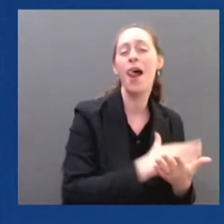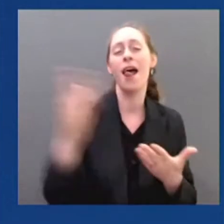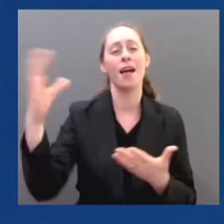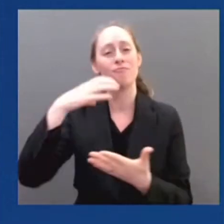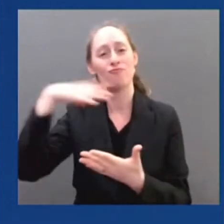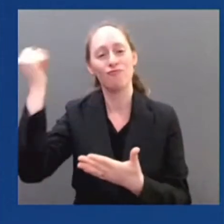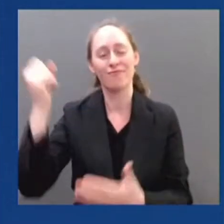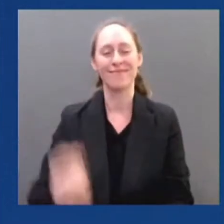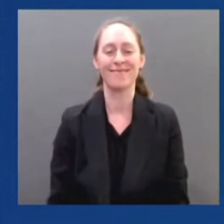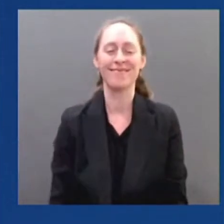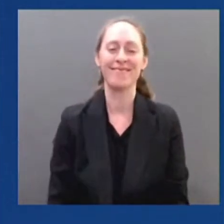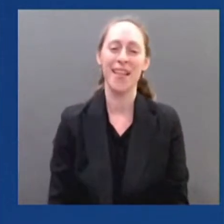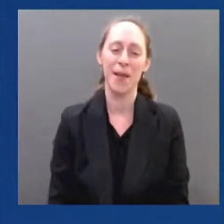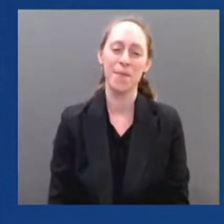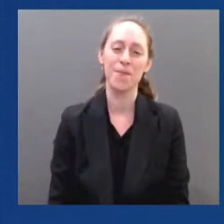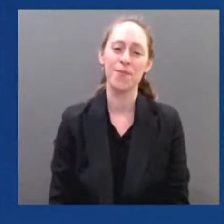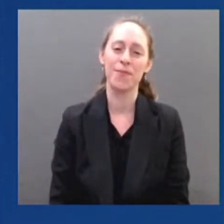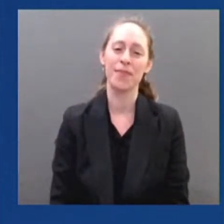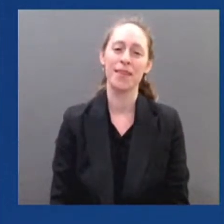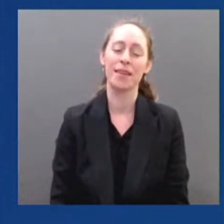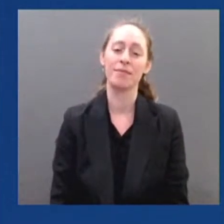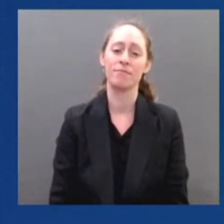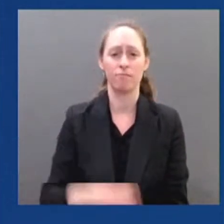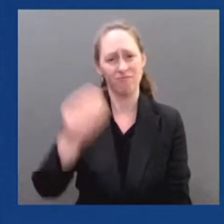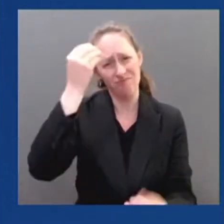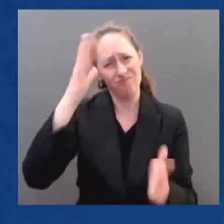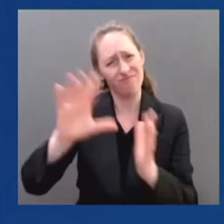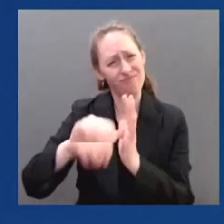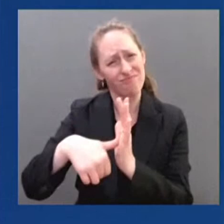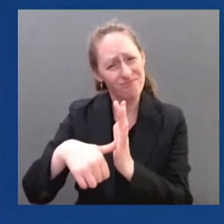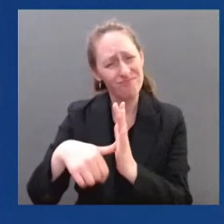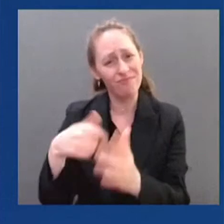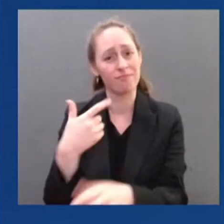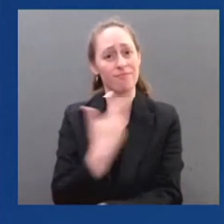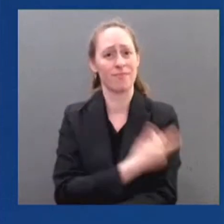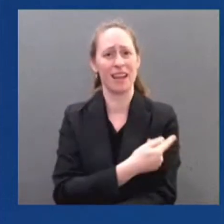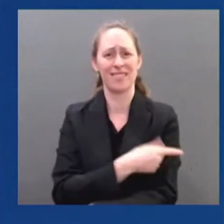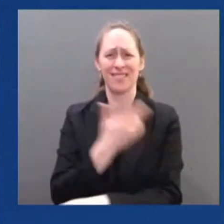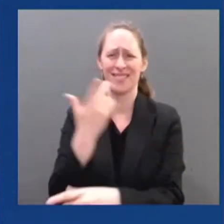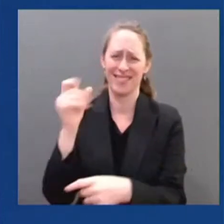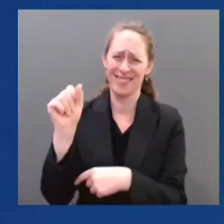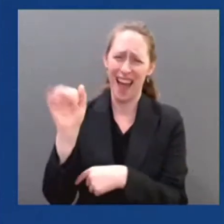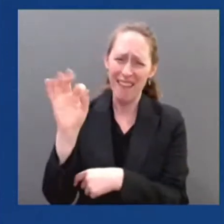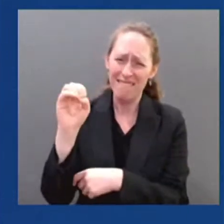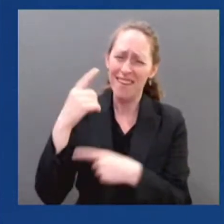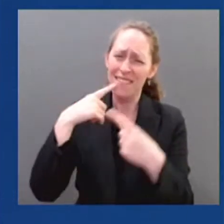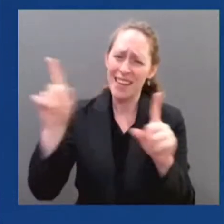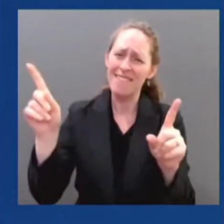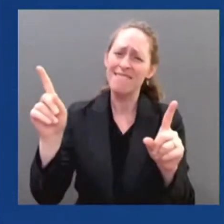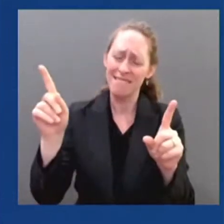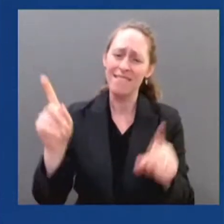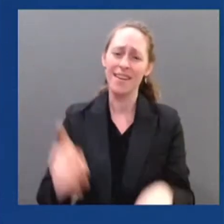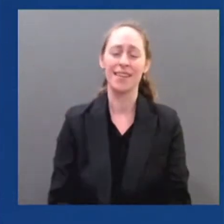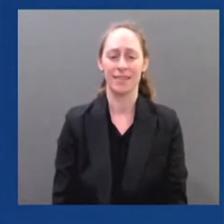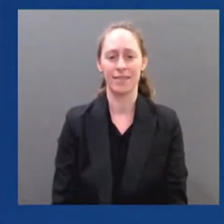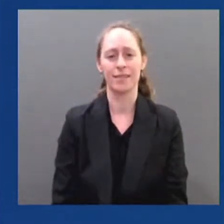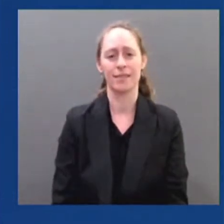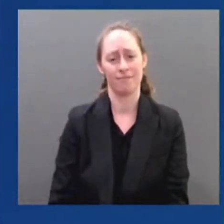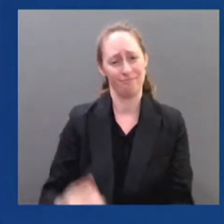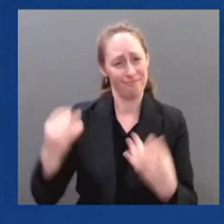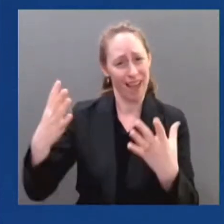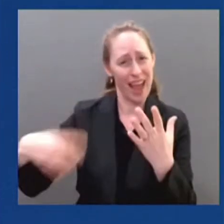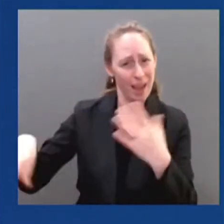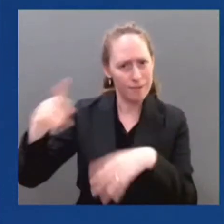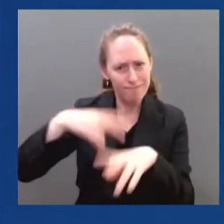safe and highly effective. Remember, after an extensive review by career FDA and CDC scientists, they